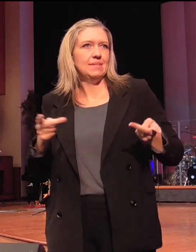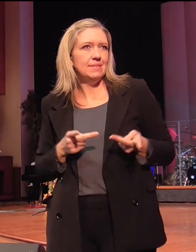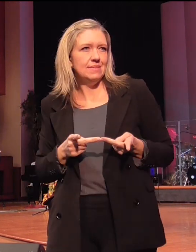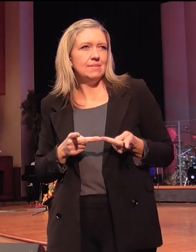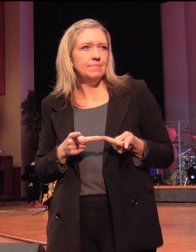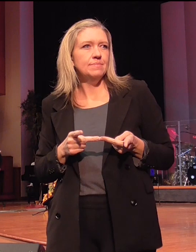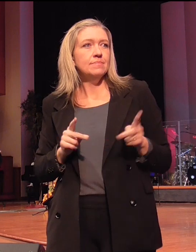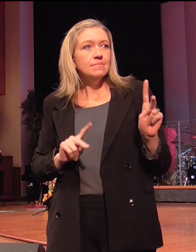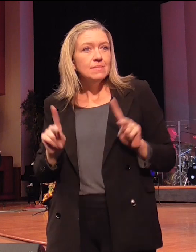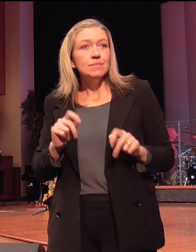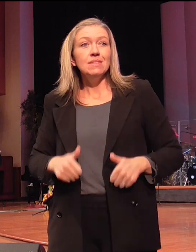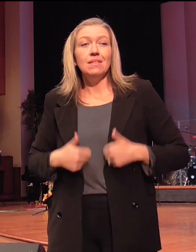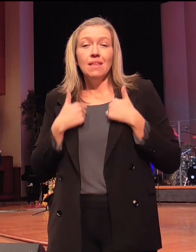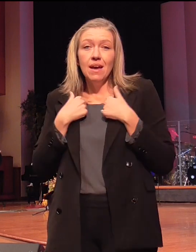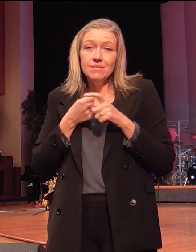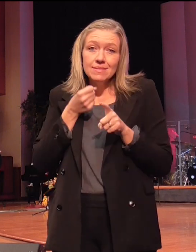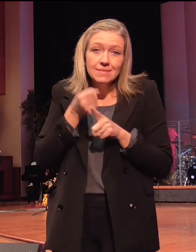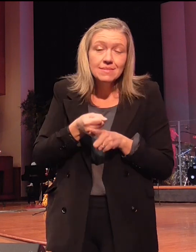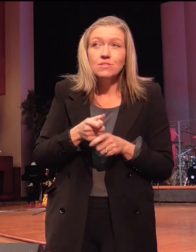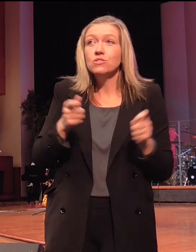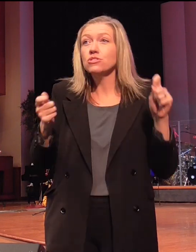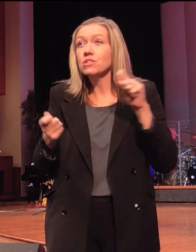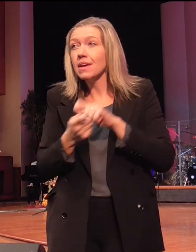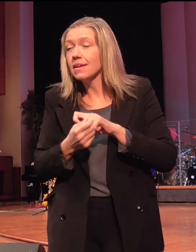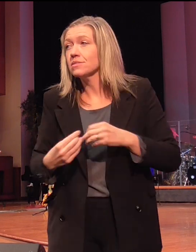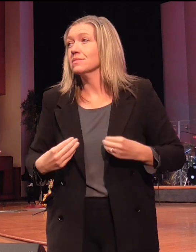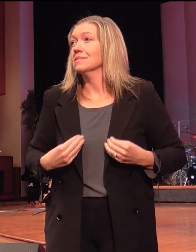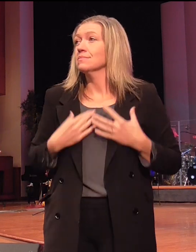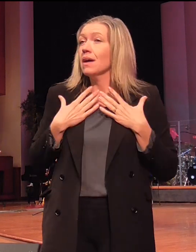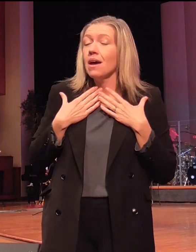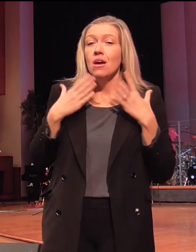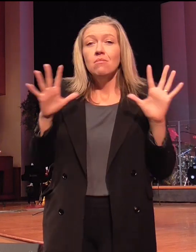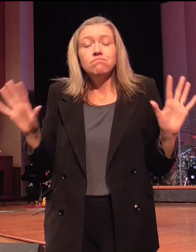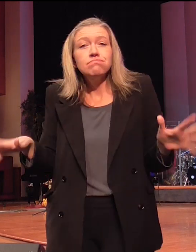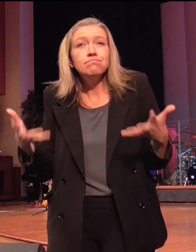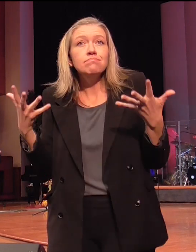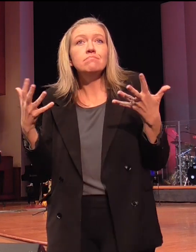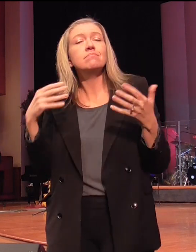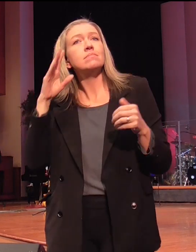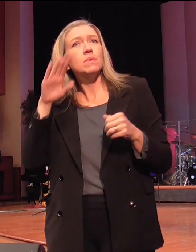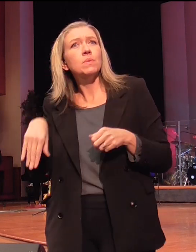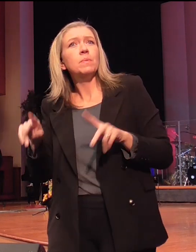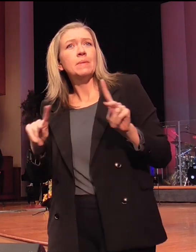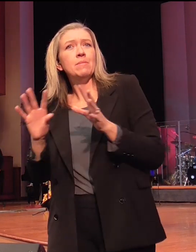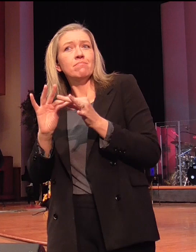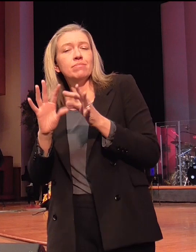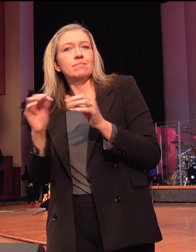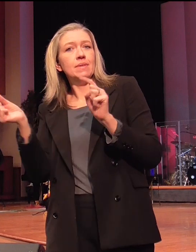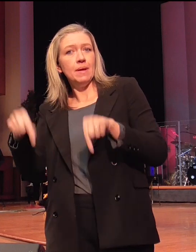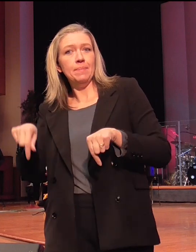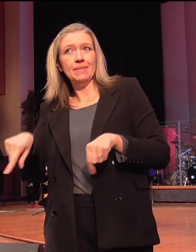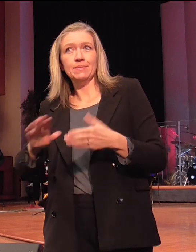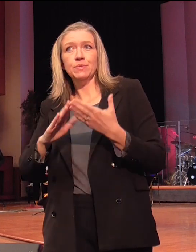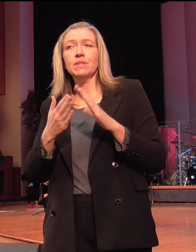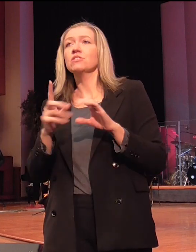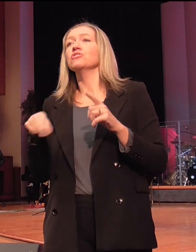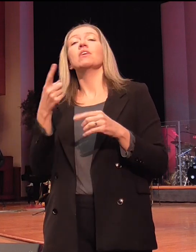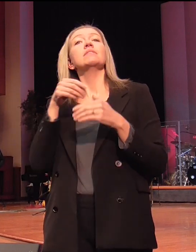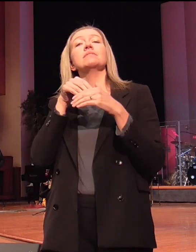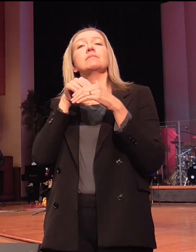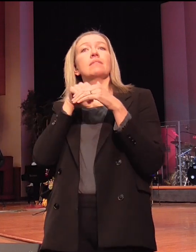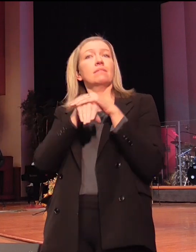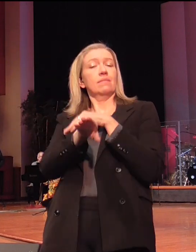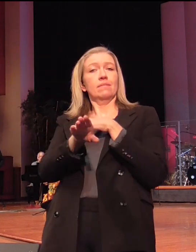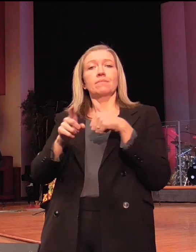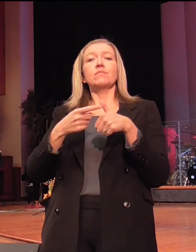been changed and inspired and uplifted. I know people who've said that they come here to this community and just walking in the door for the first